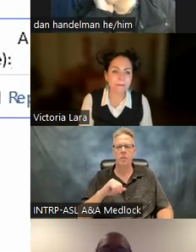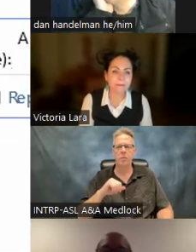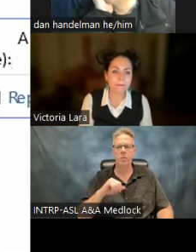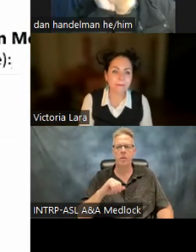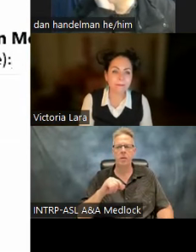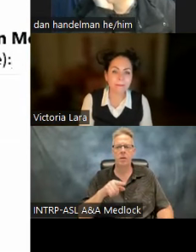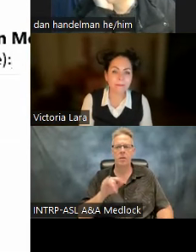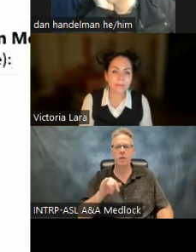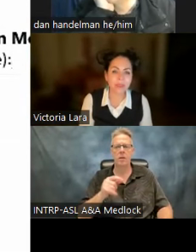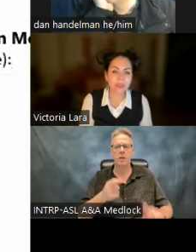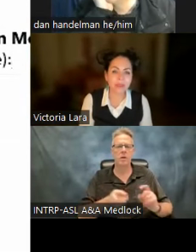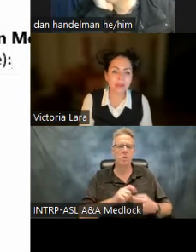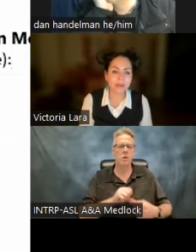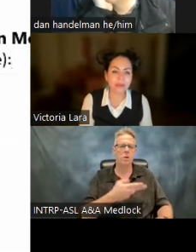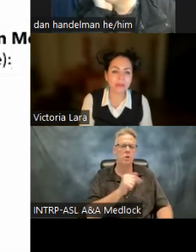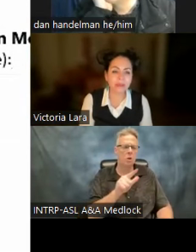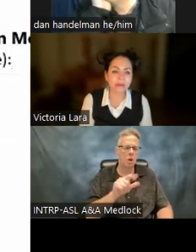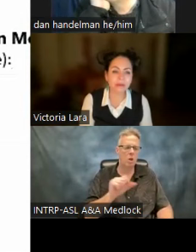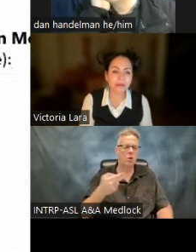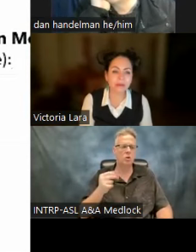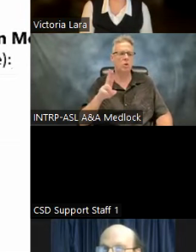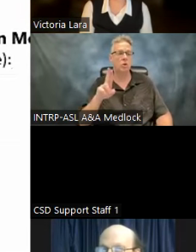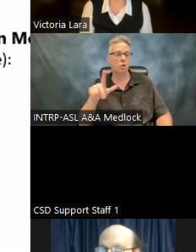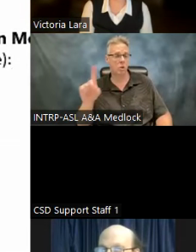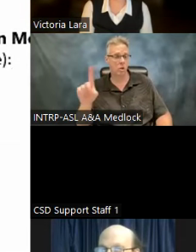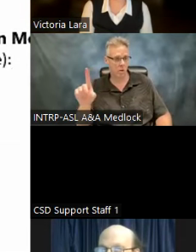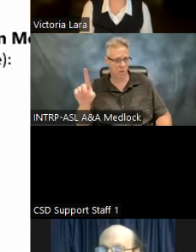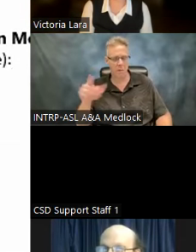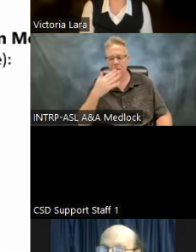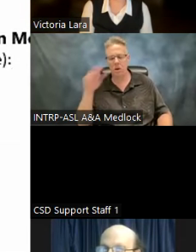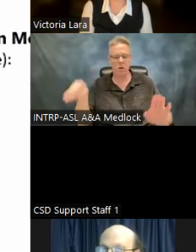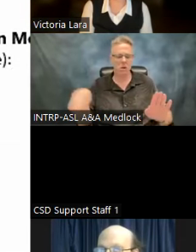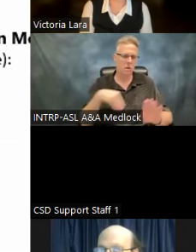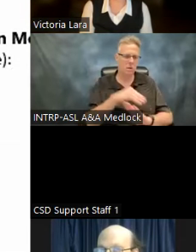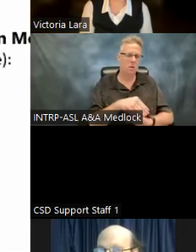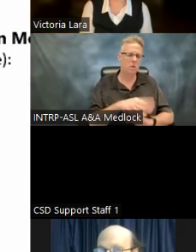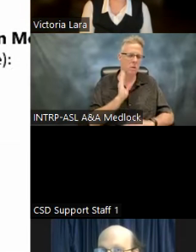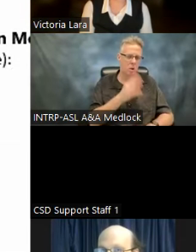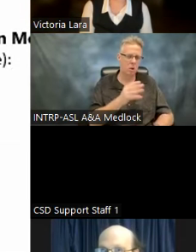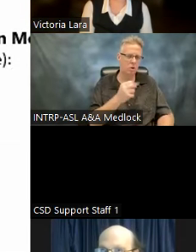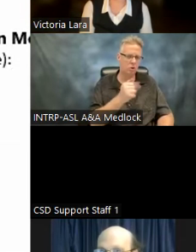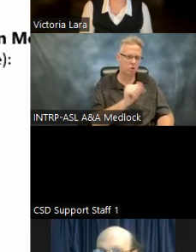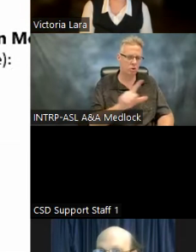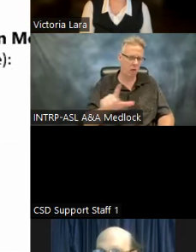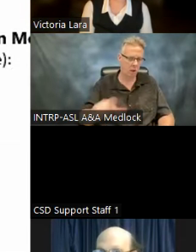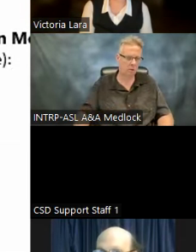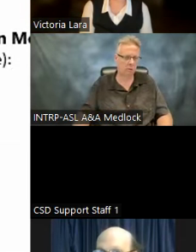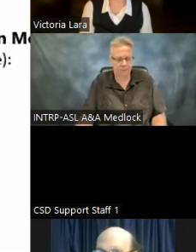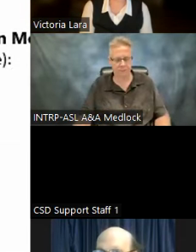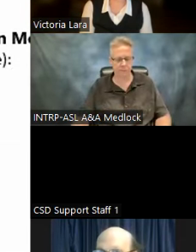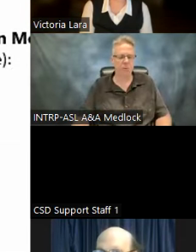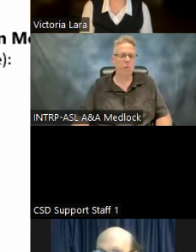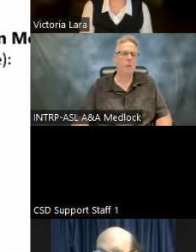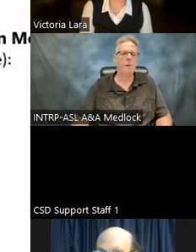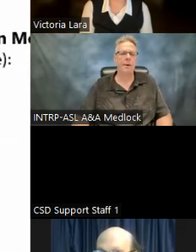the shall to a should, so I think we should put shall back in that first sentence there, so oversight board shall.